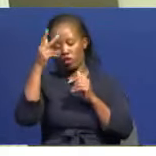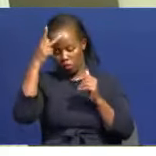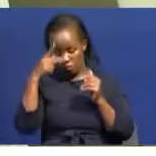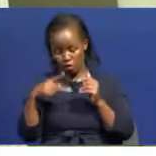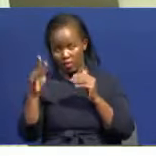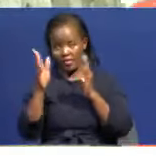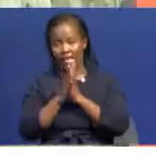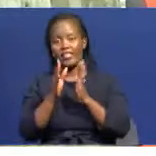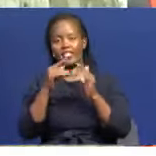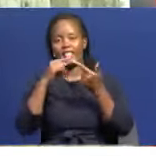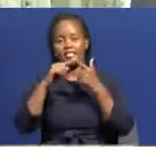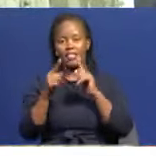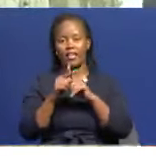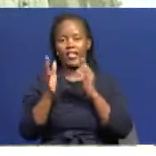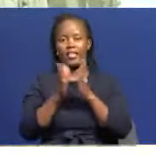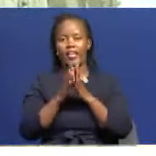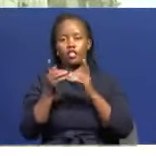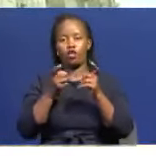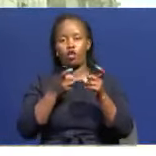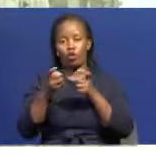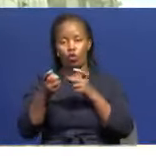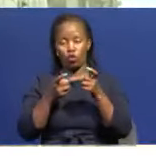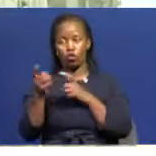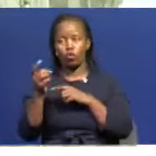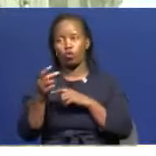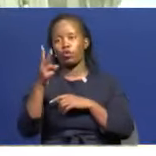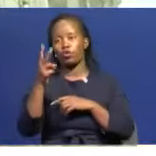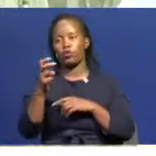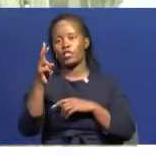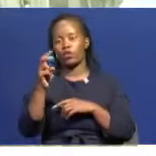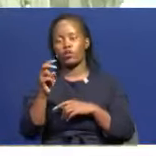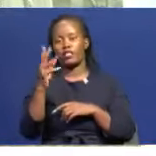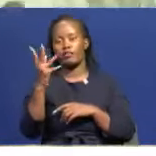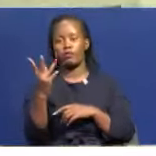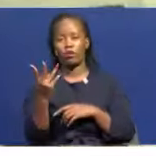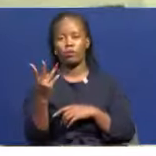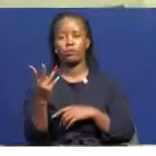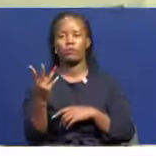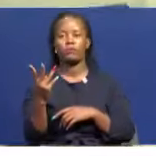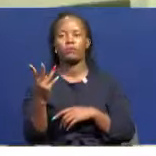Building Standards and Control Bill 2024. Alan Aoko, Prime Edition.